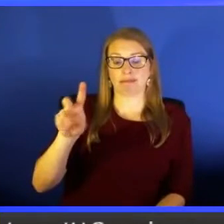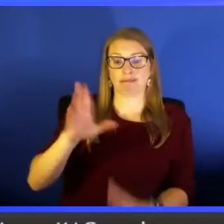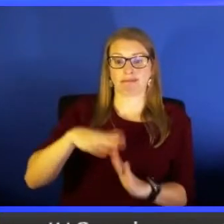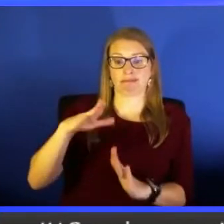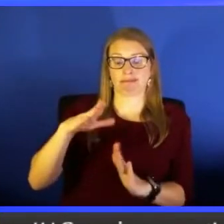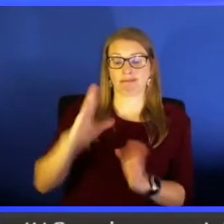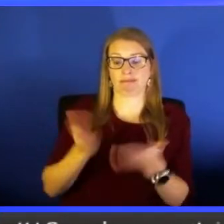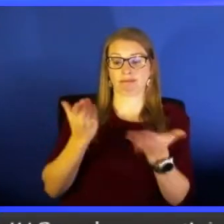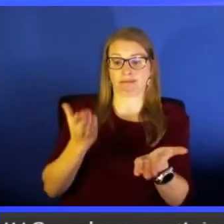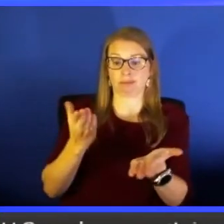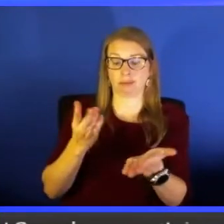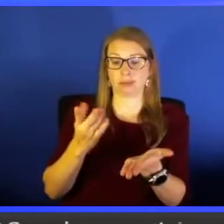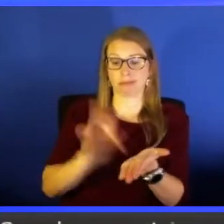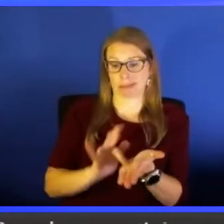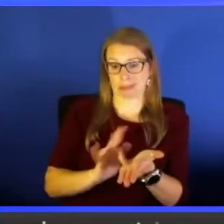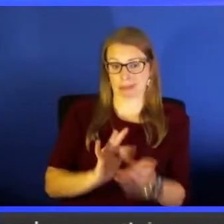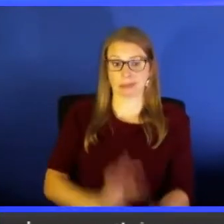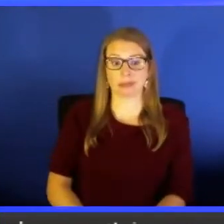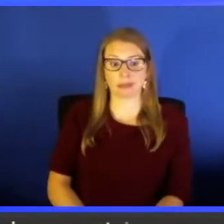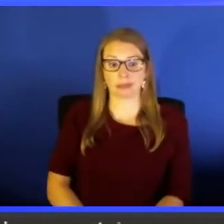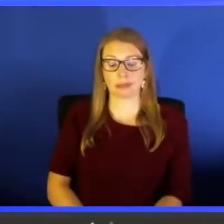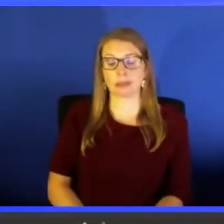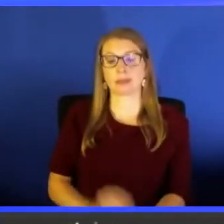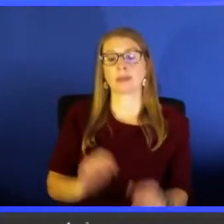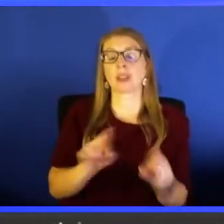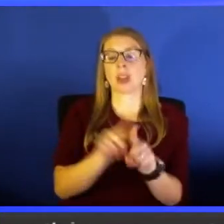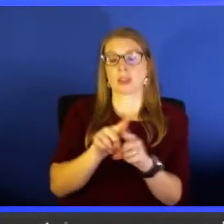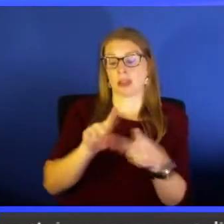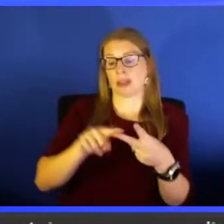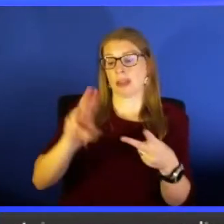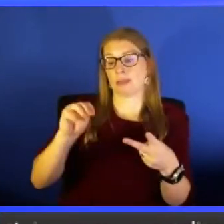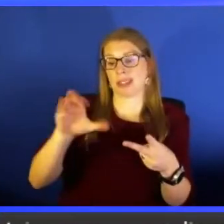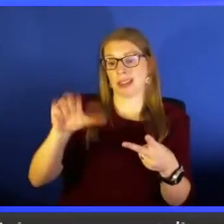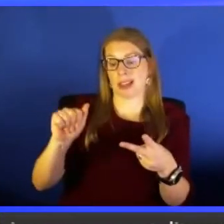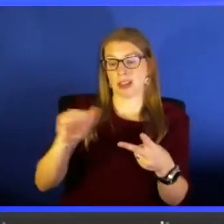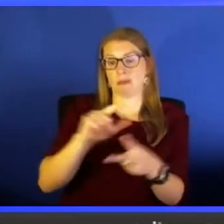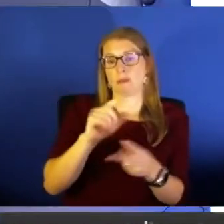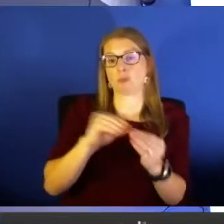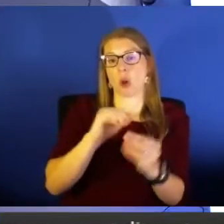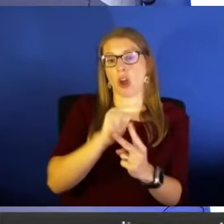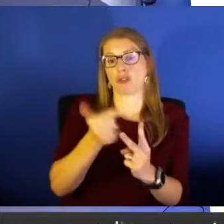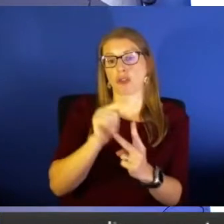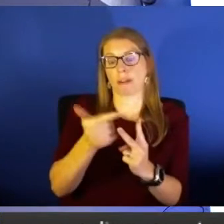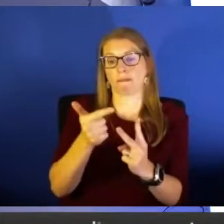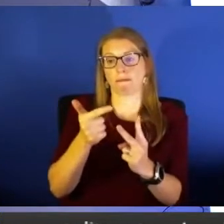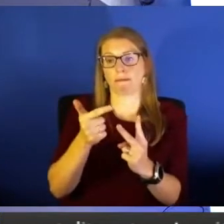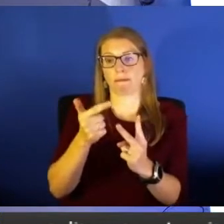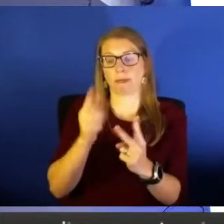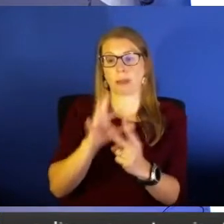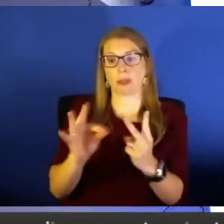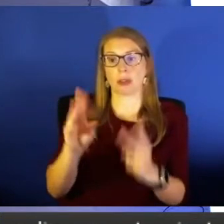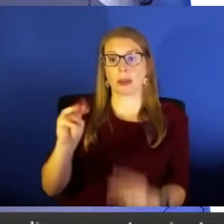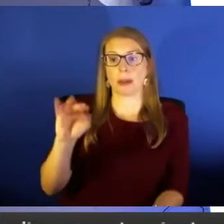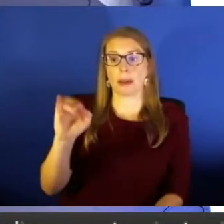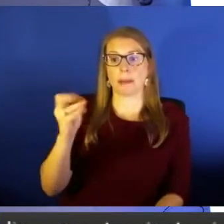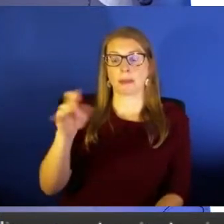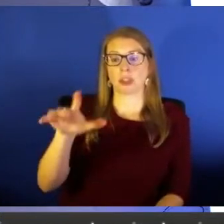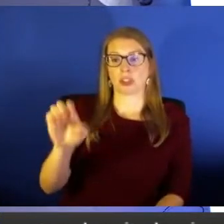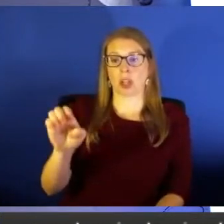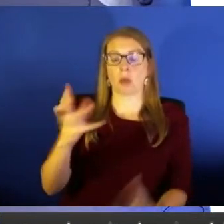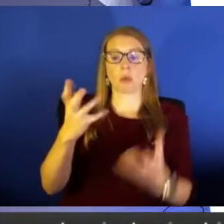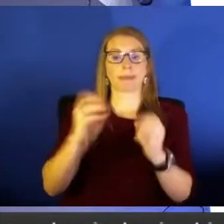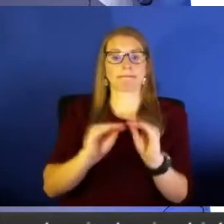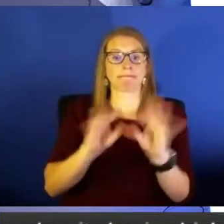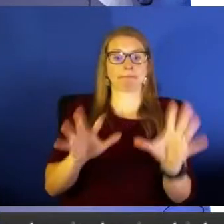recommended therapy, with, again, monoclonal antibodies being more of an alternative. So, Michelle would like some clarification.